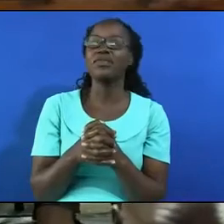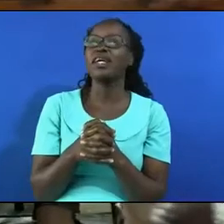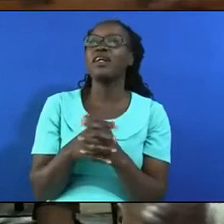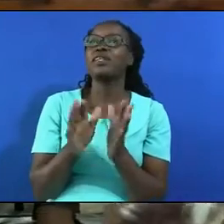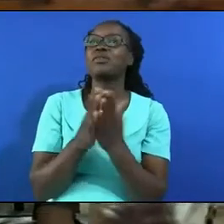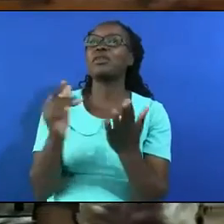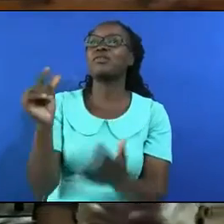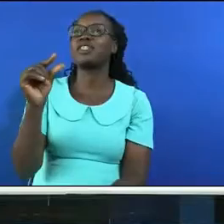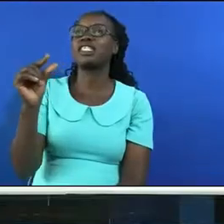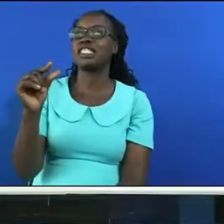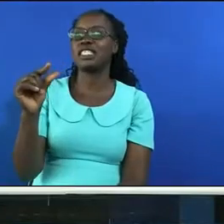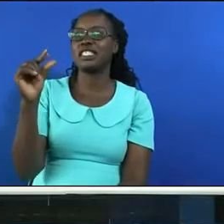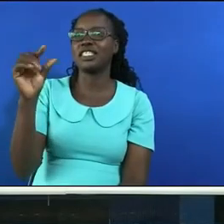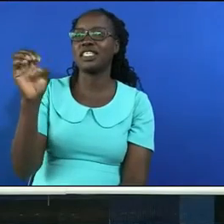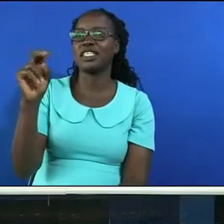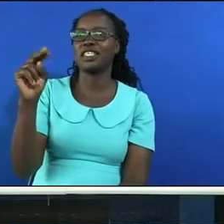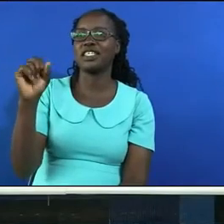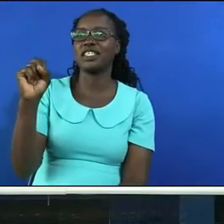Genesis.